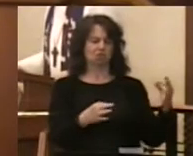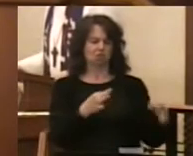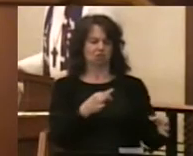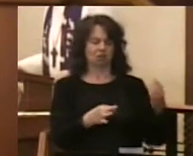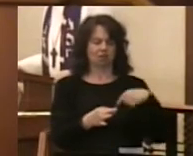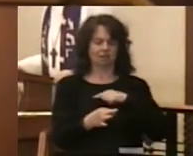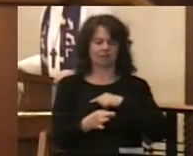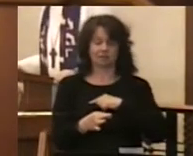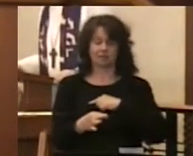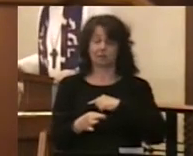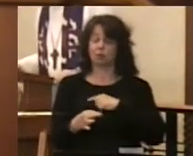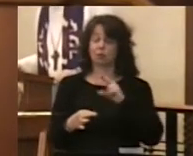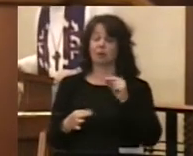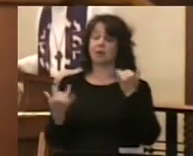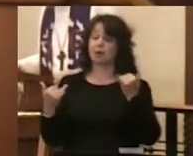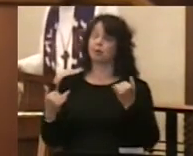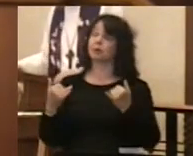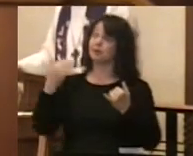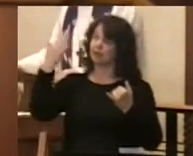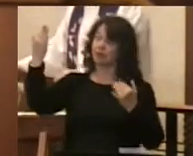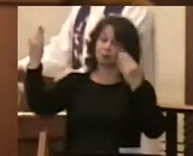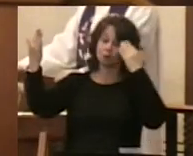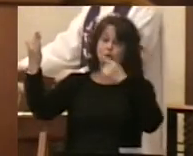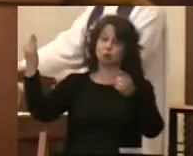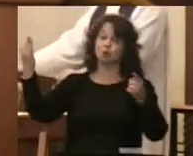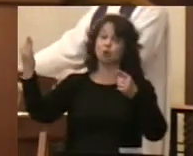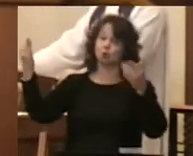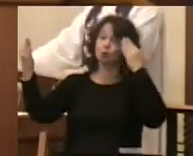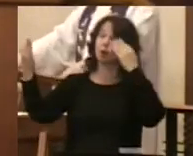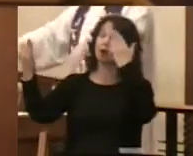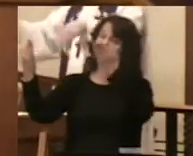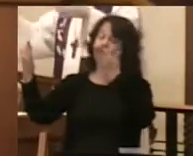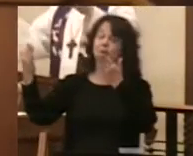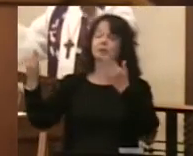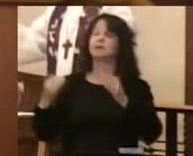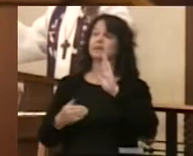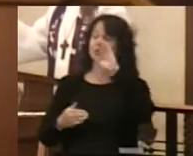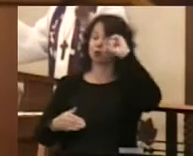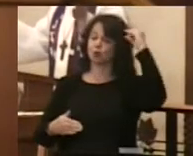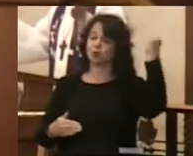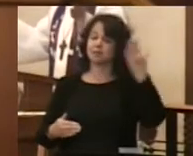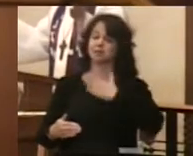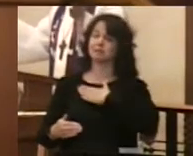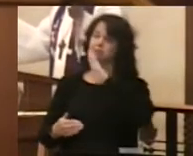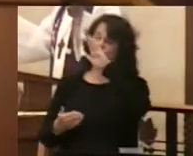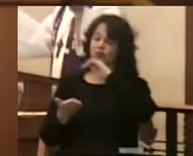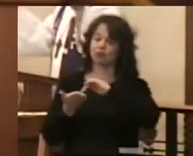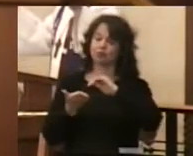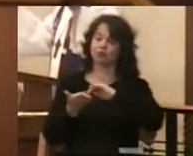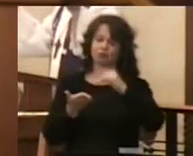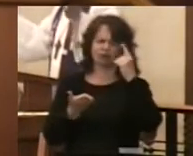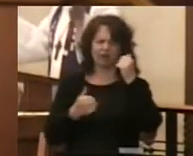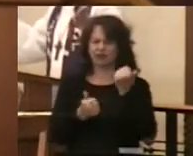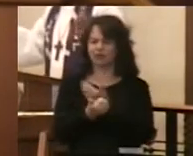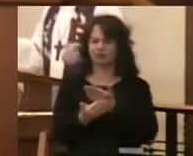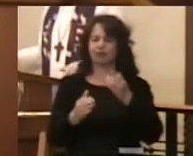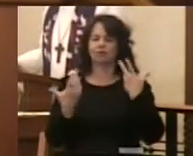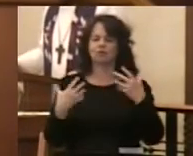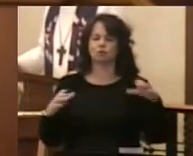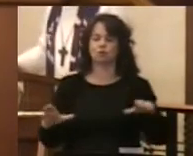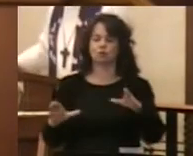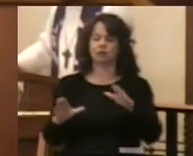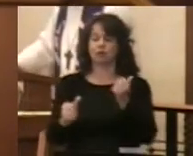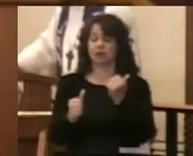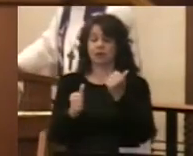know God and he knows you in grace and forgiveness. Forgiveness for all you've ever done and for all that you've